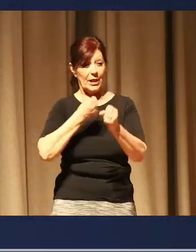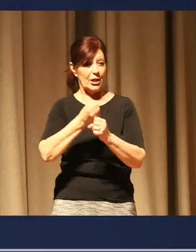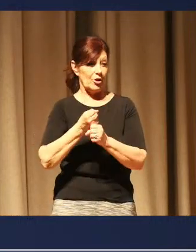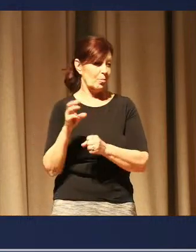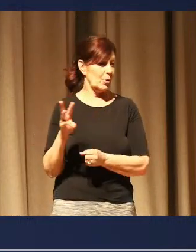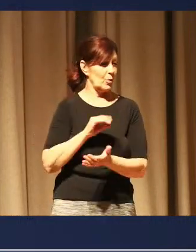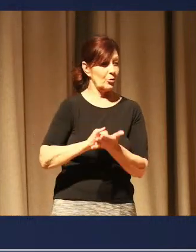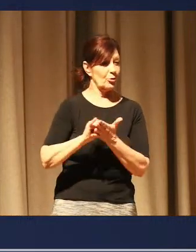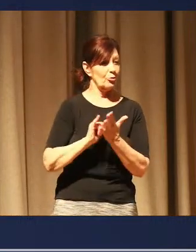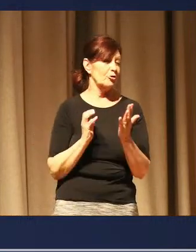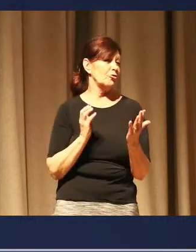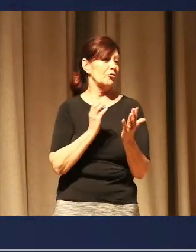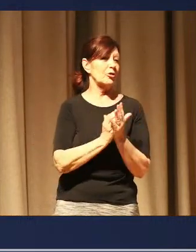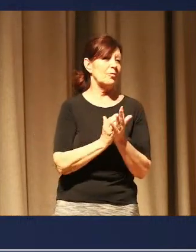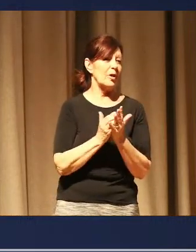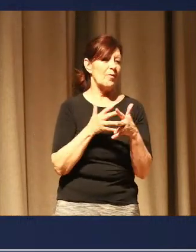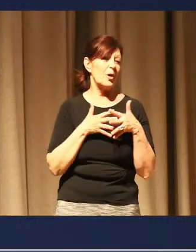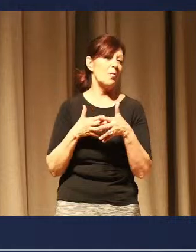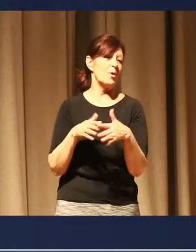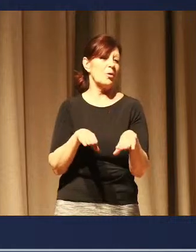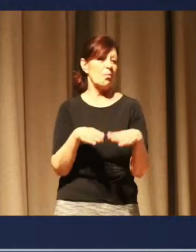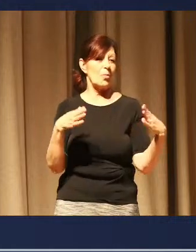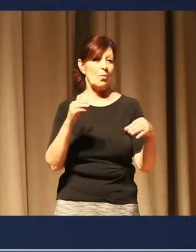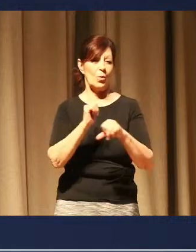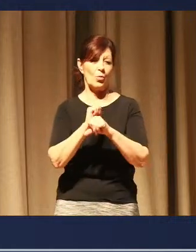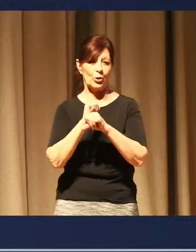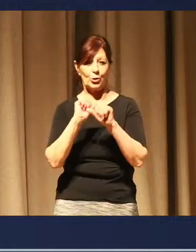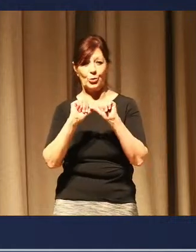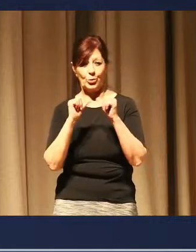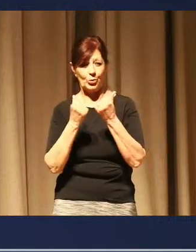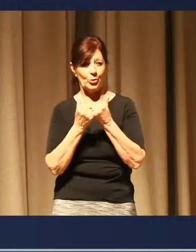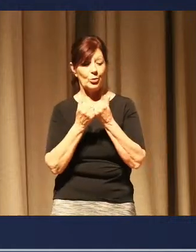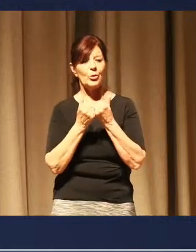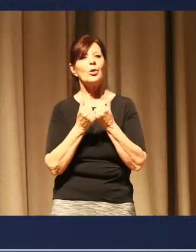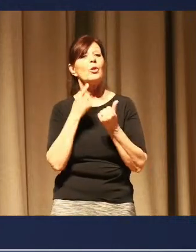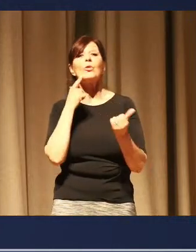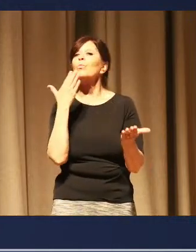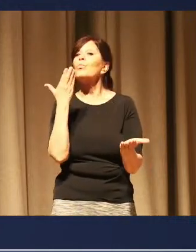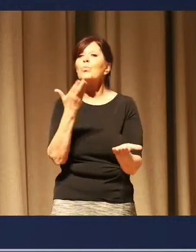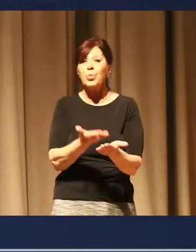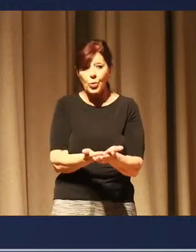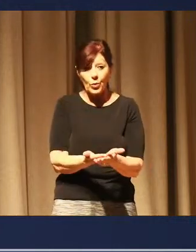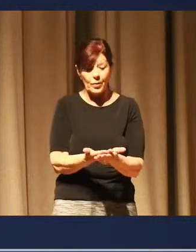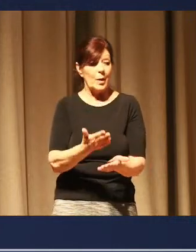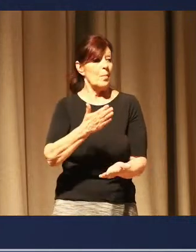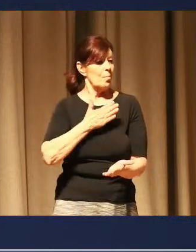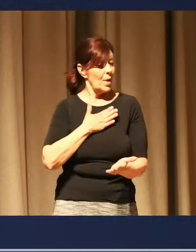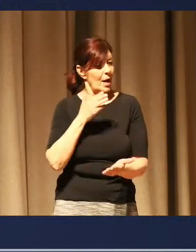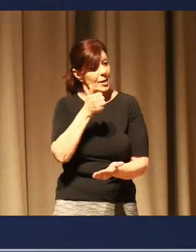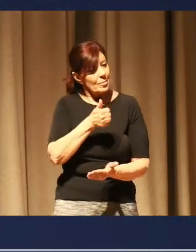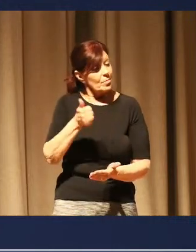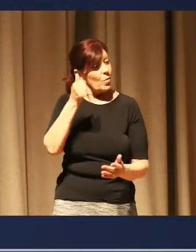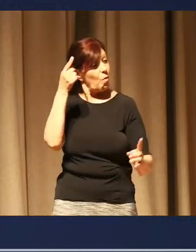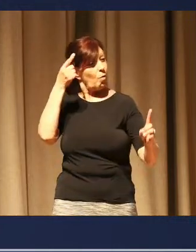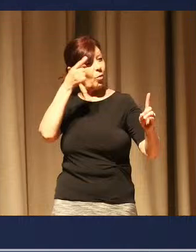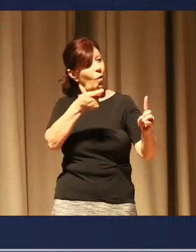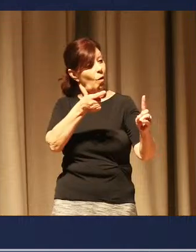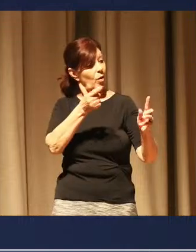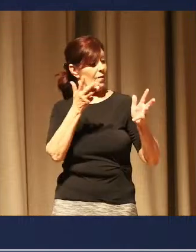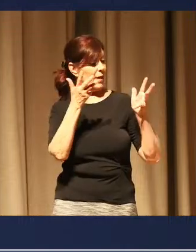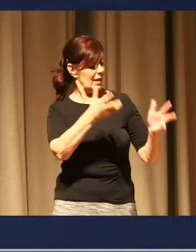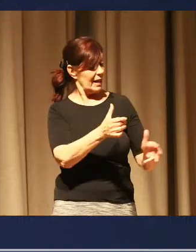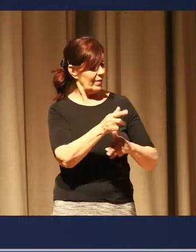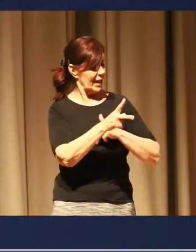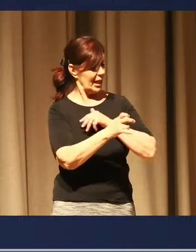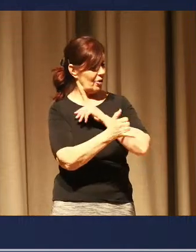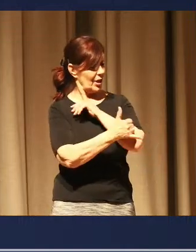Western New York chapter of the American Public Works Association. Further proof of my administration's goal of leaving Erie County